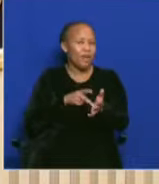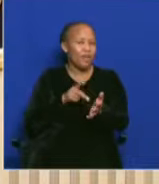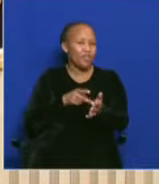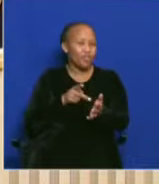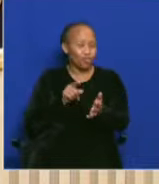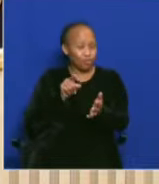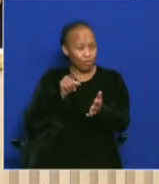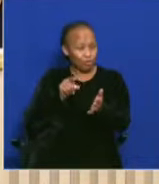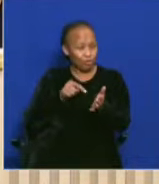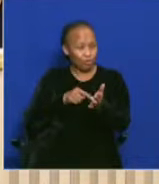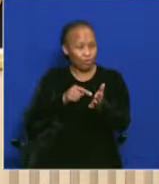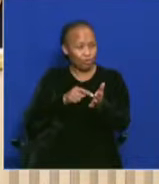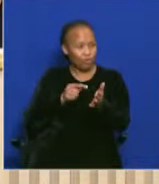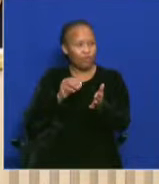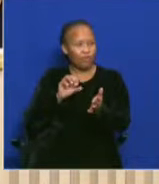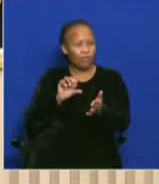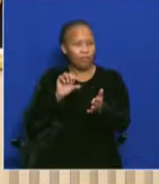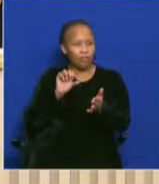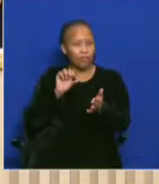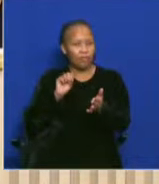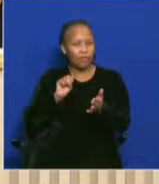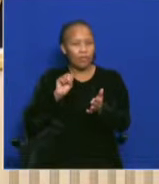SAPRA,